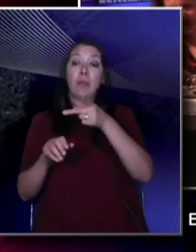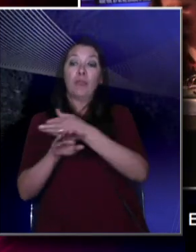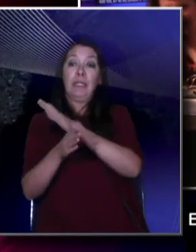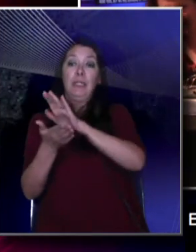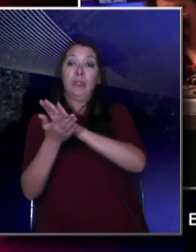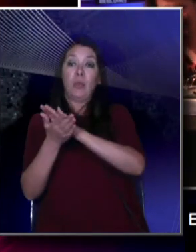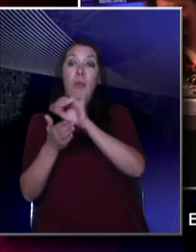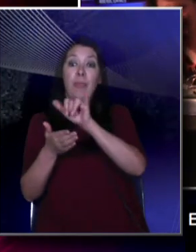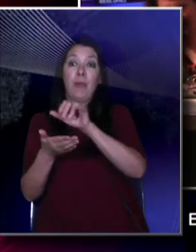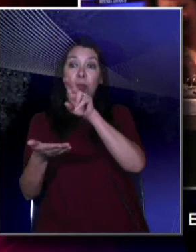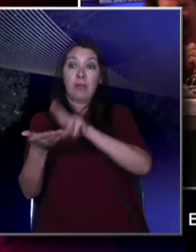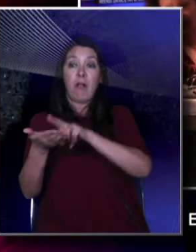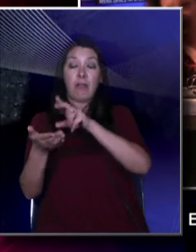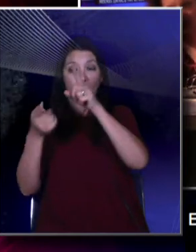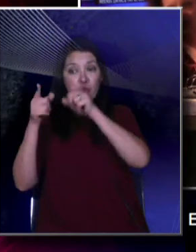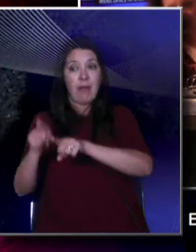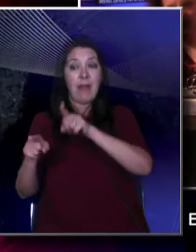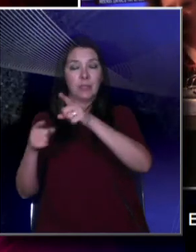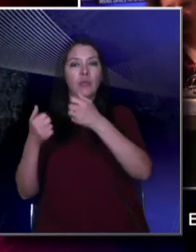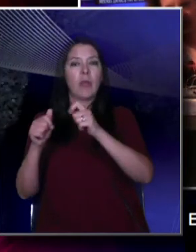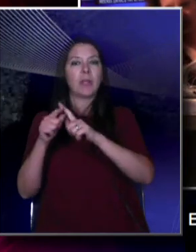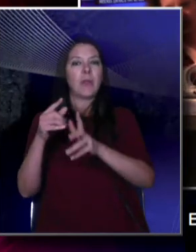we have.